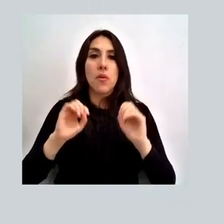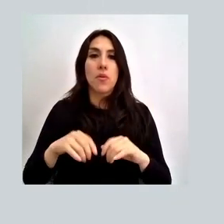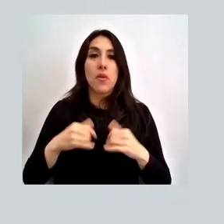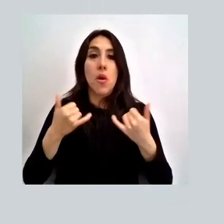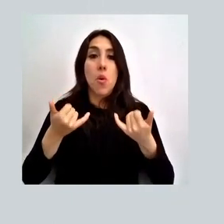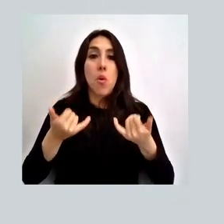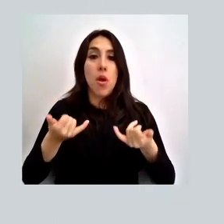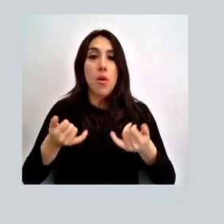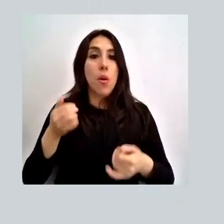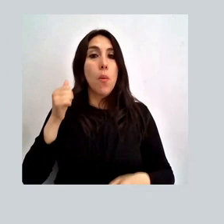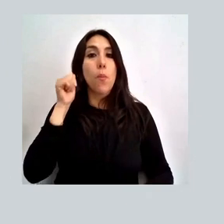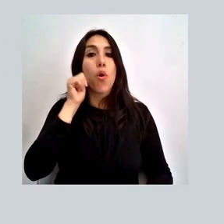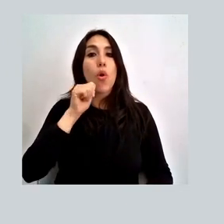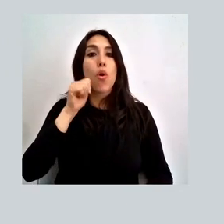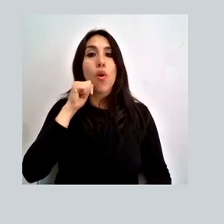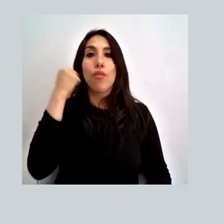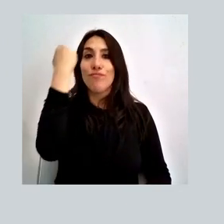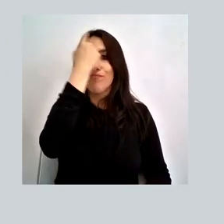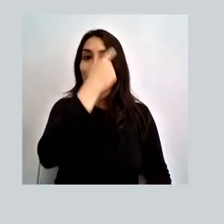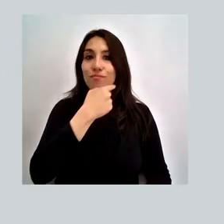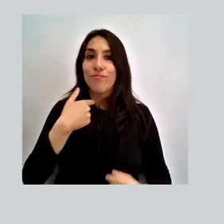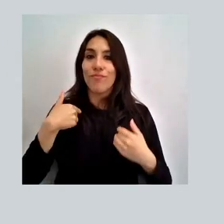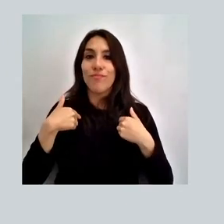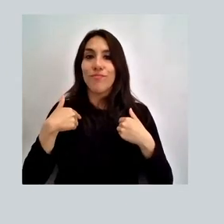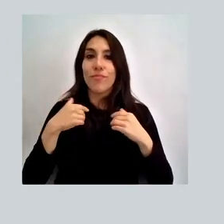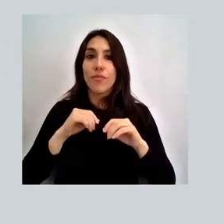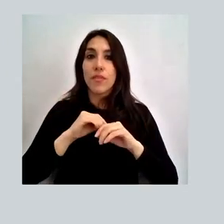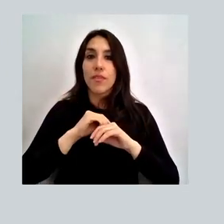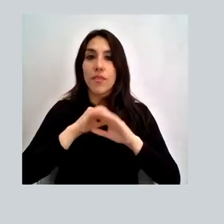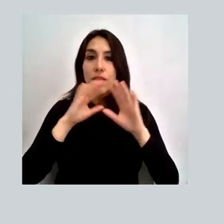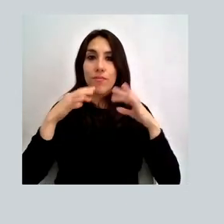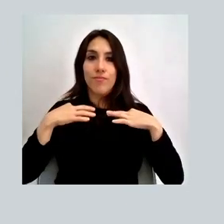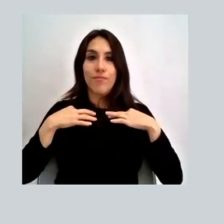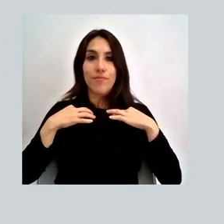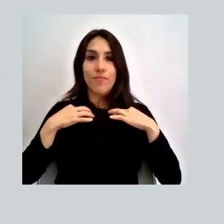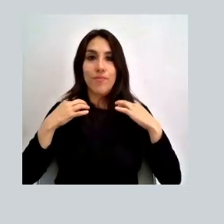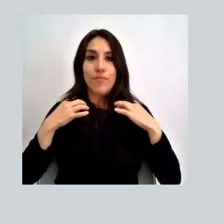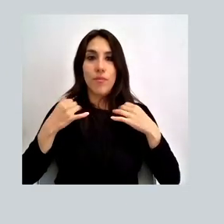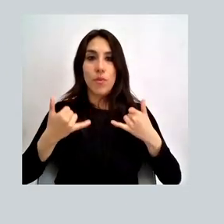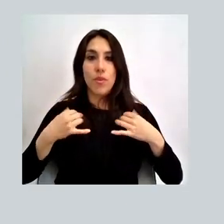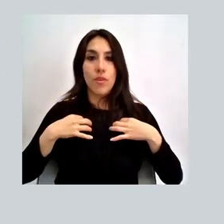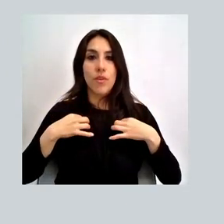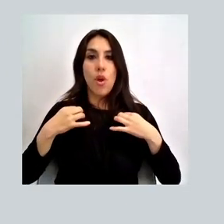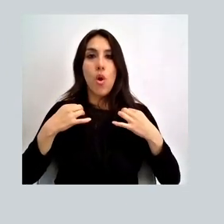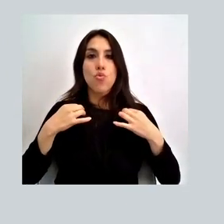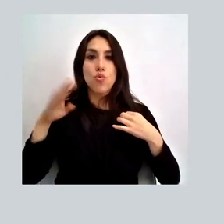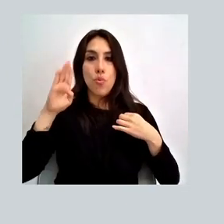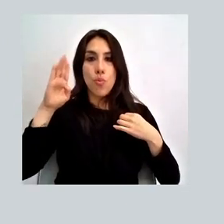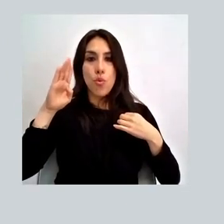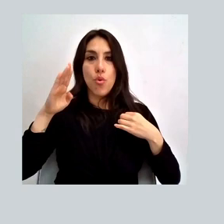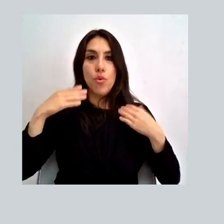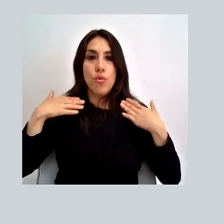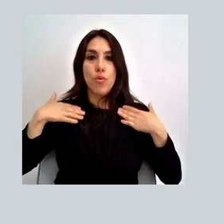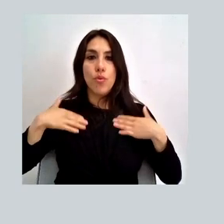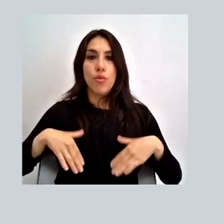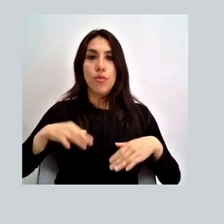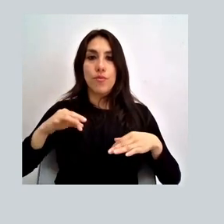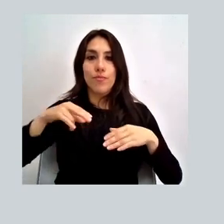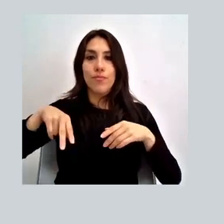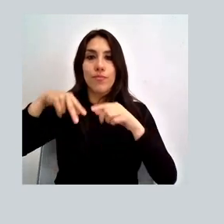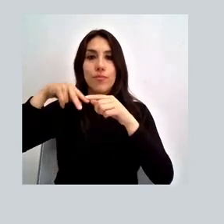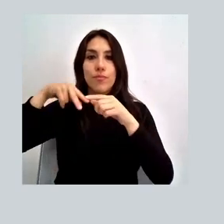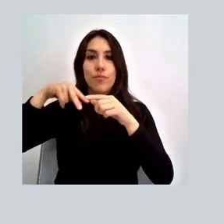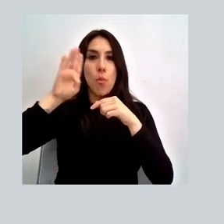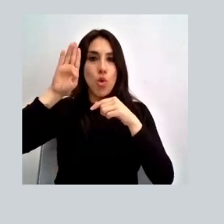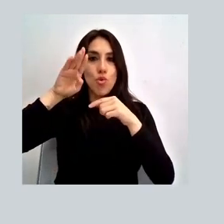I'm a woman with a fair complexion. I'm wearing a blue jacket and a blue trousers, and